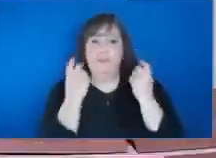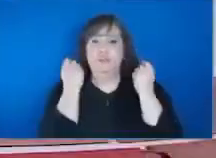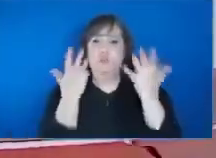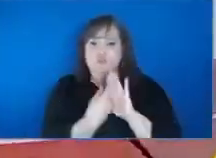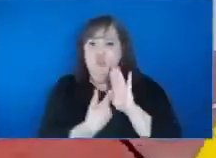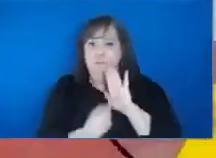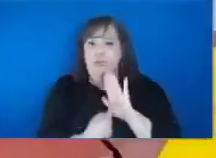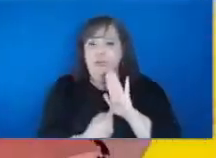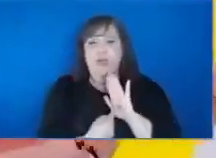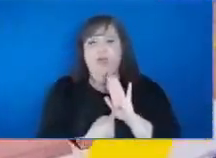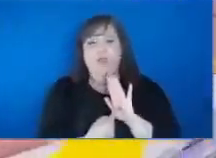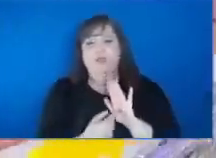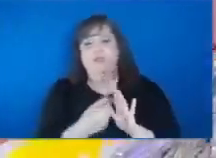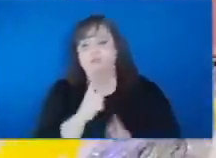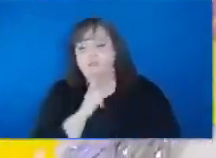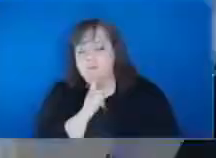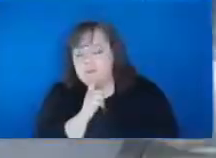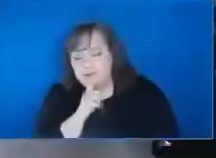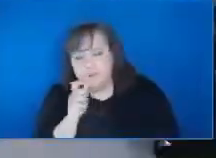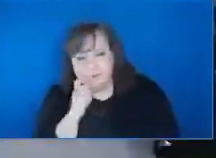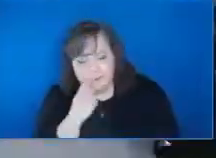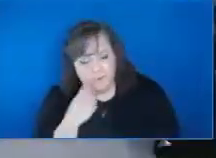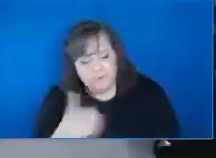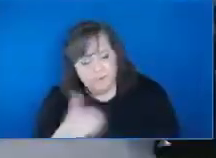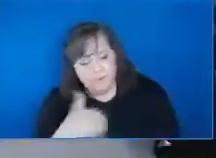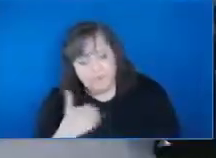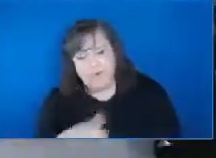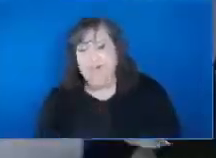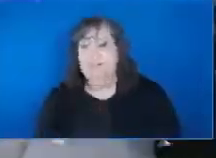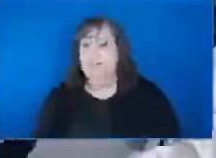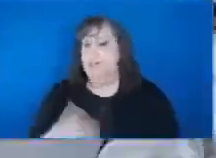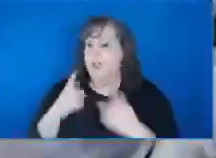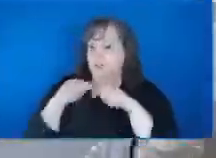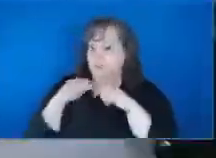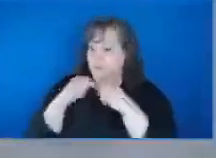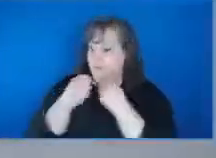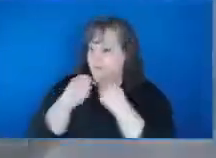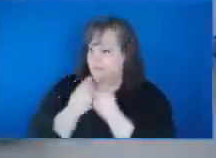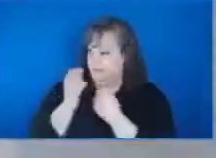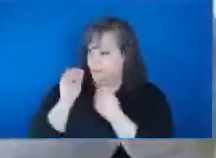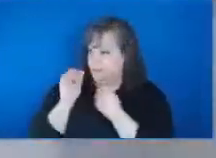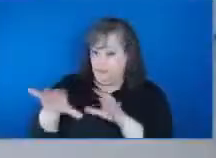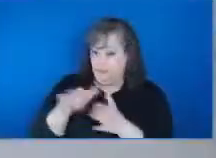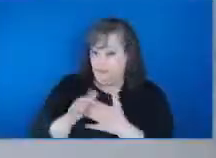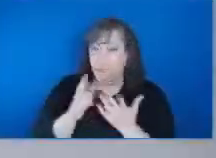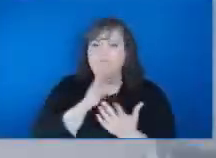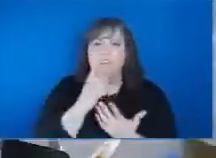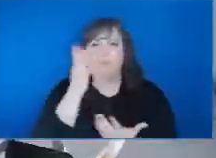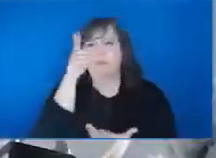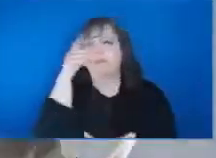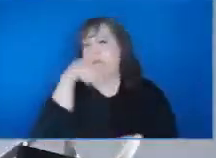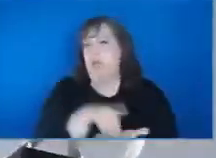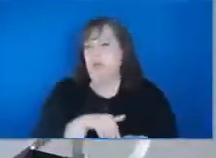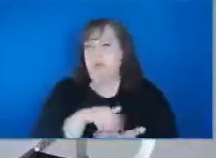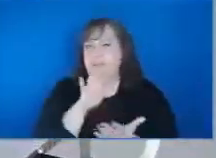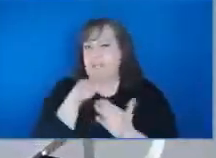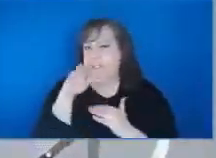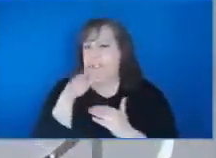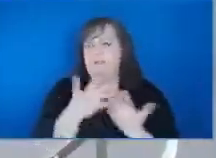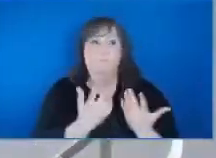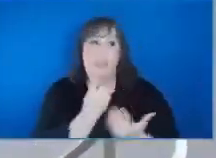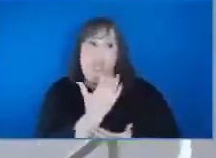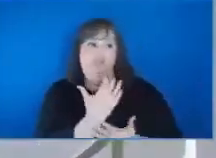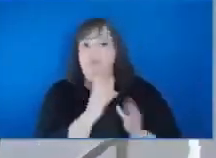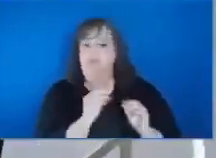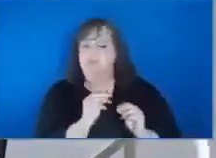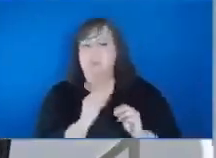cool. Great. And yeah, how about the team? If you have to do it, you should guess in the thousands, right? Yeah. I mean, hundreds is too low. Once you get to that the other day, I mean, you know, I